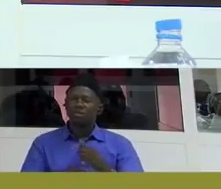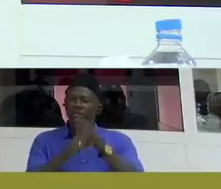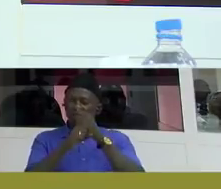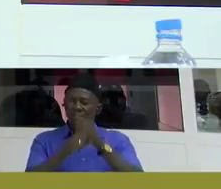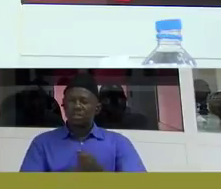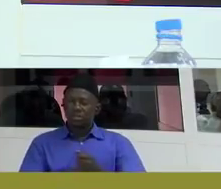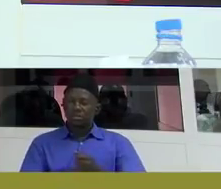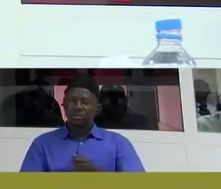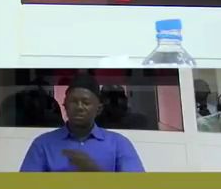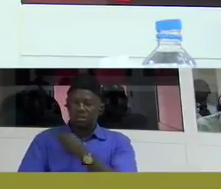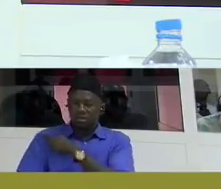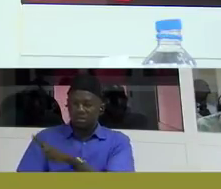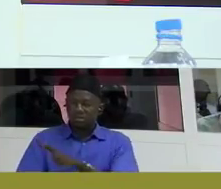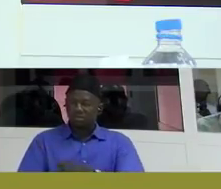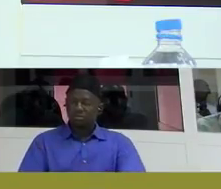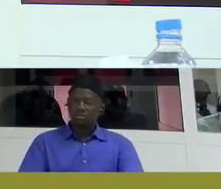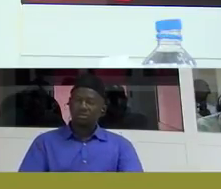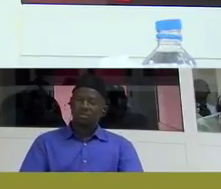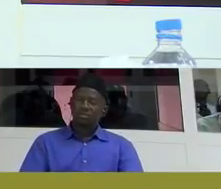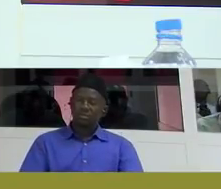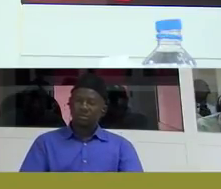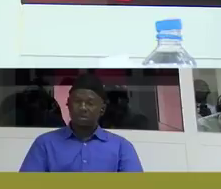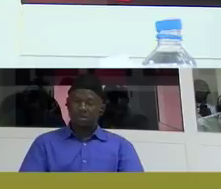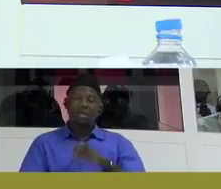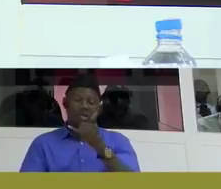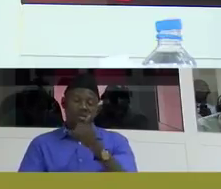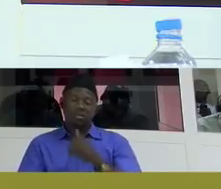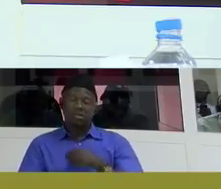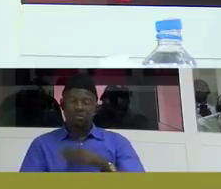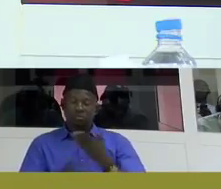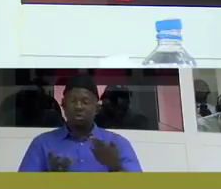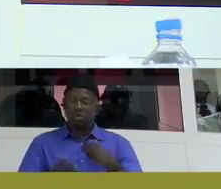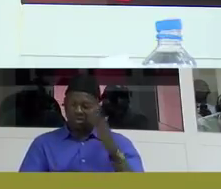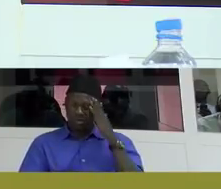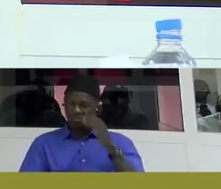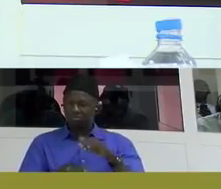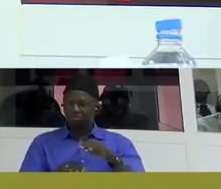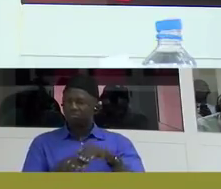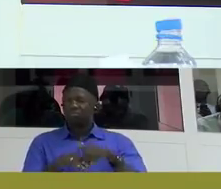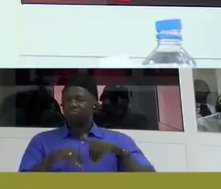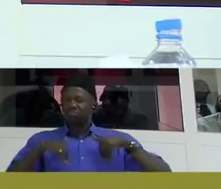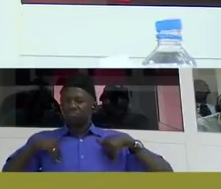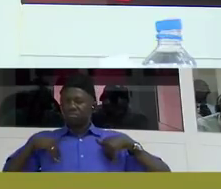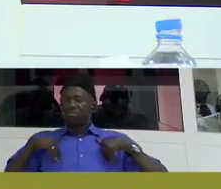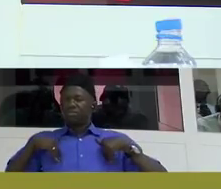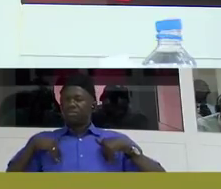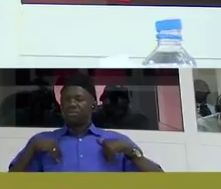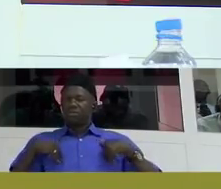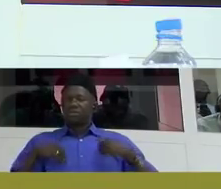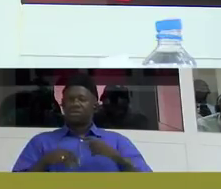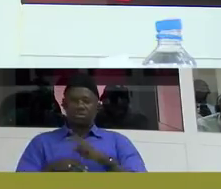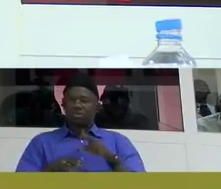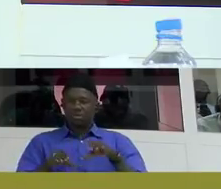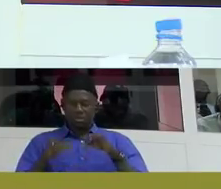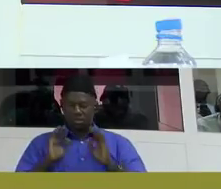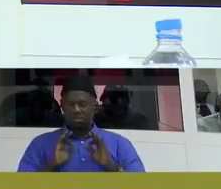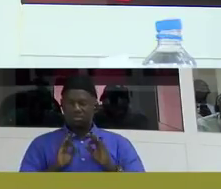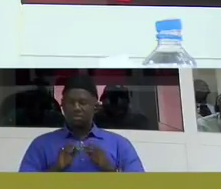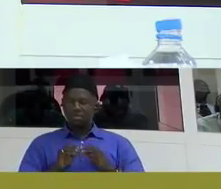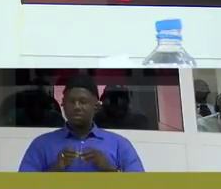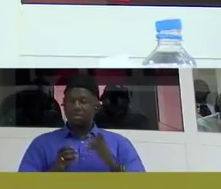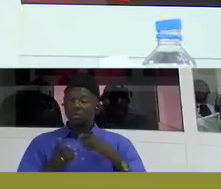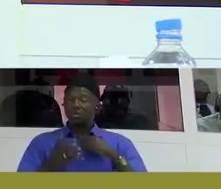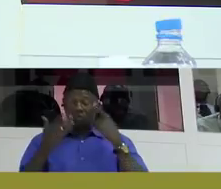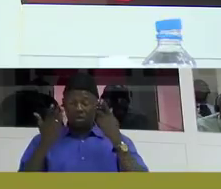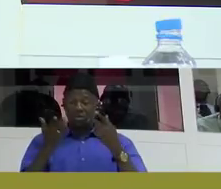that was why it was being rejected. Don't take it. And hence, it was already taken without them being knowing. It